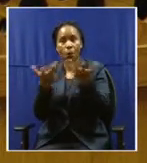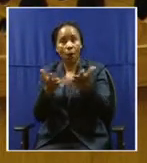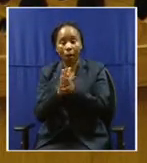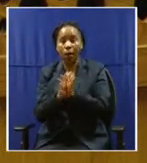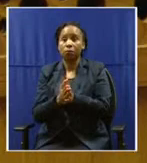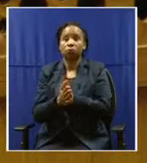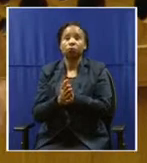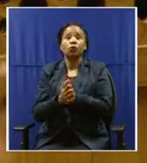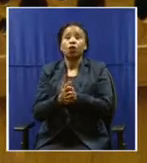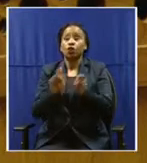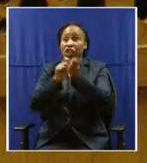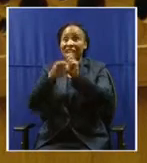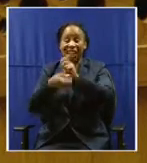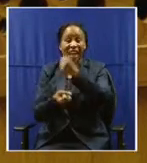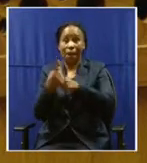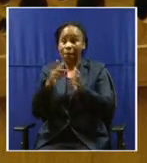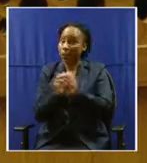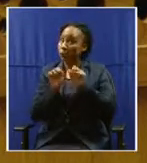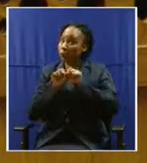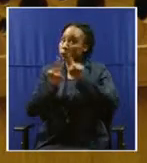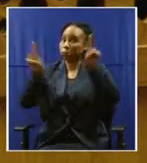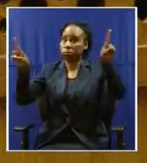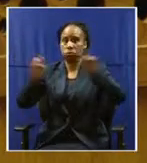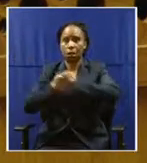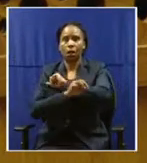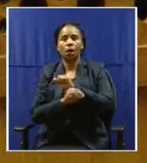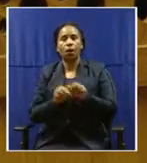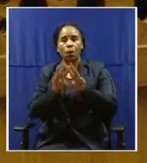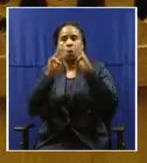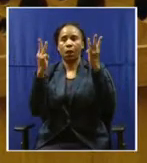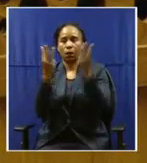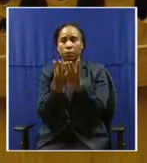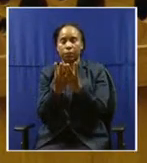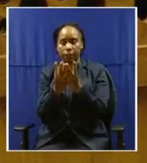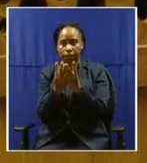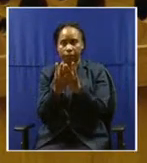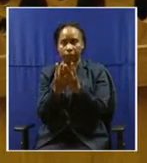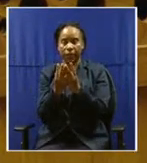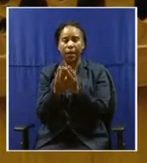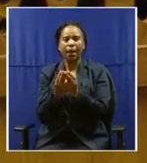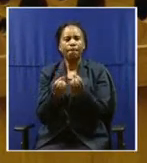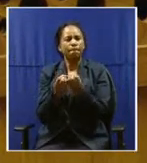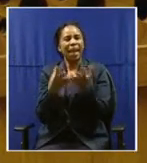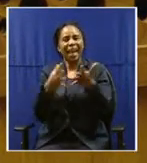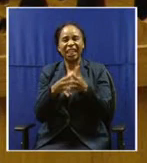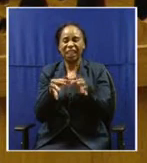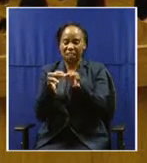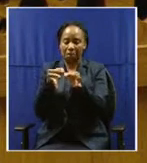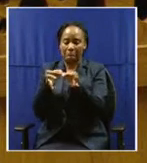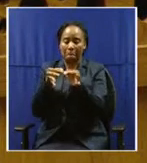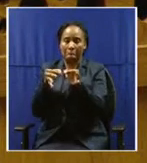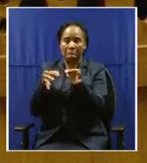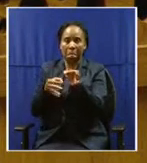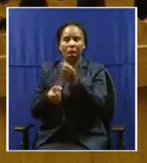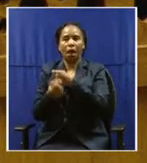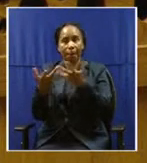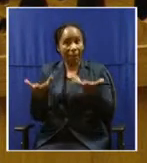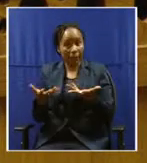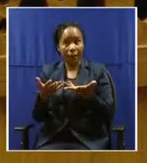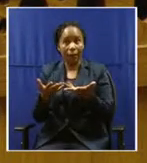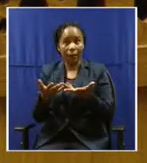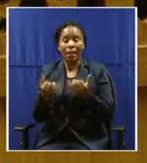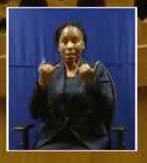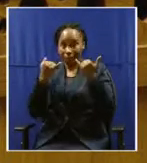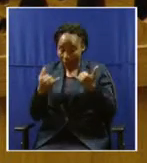just going on around the world. After many delays, we will begin the phased switch